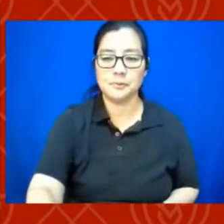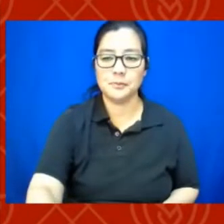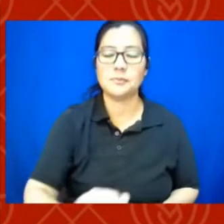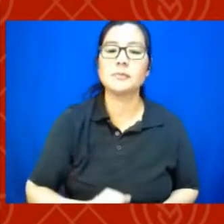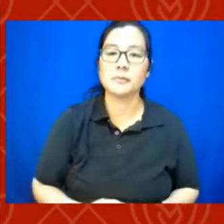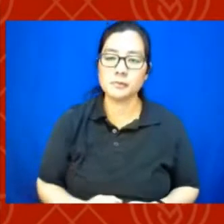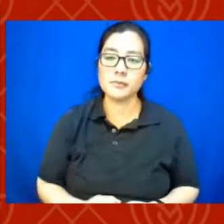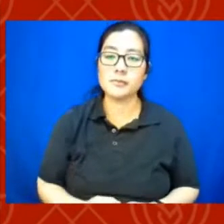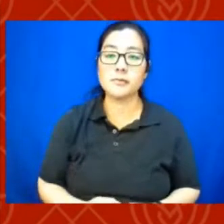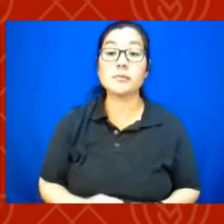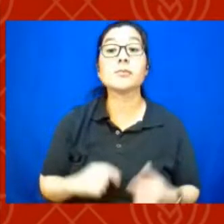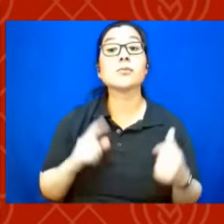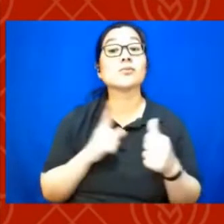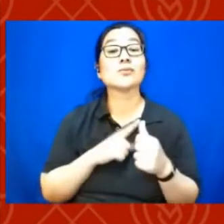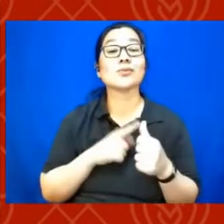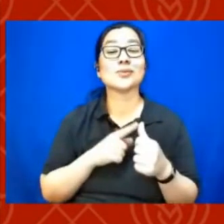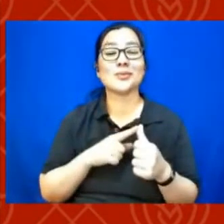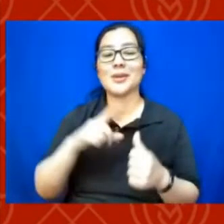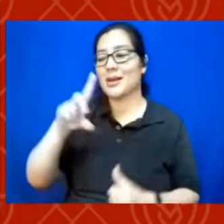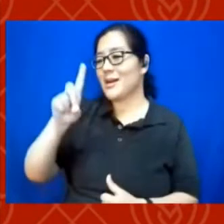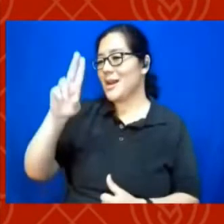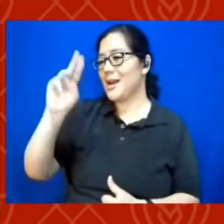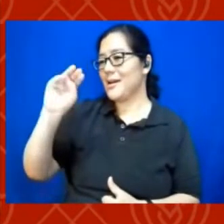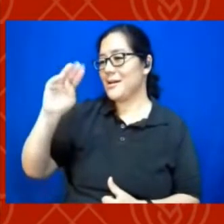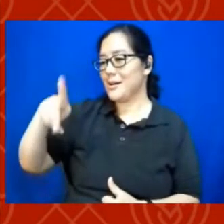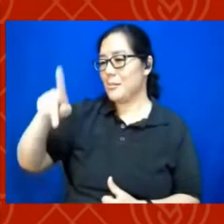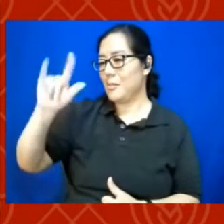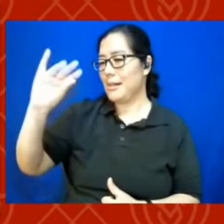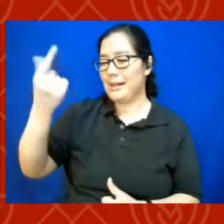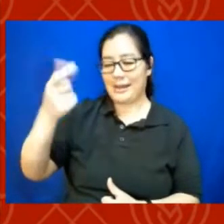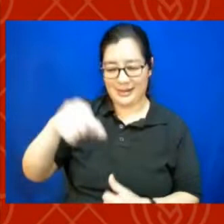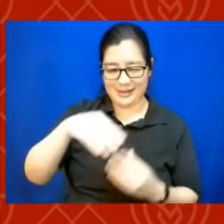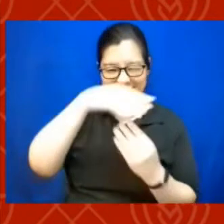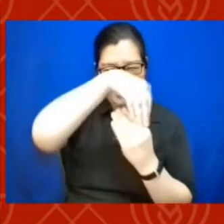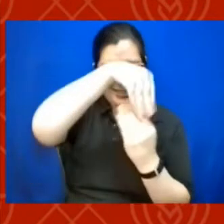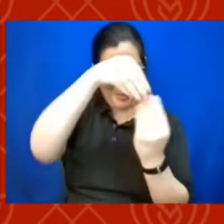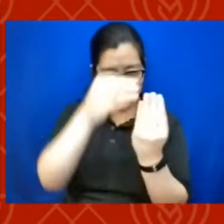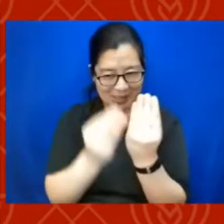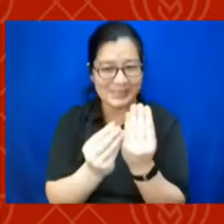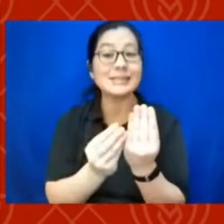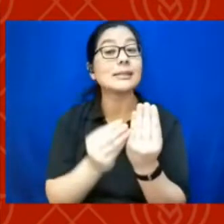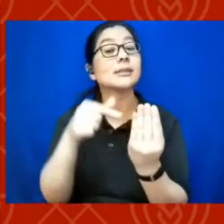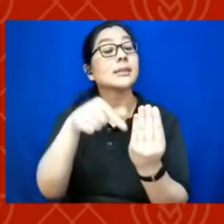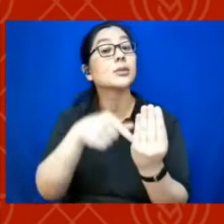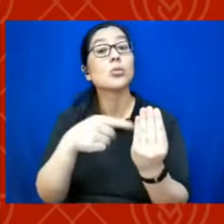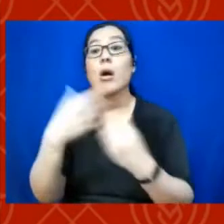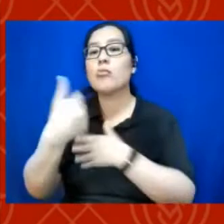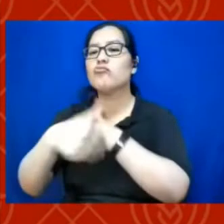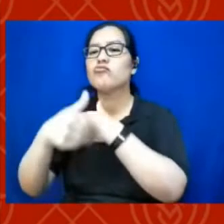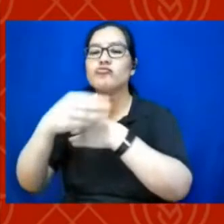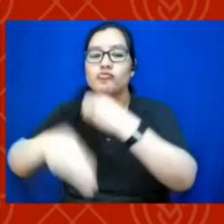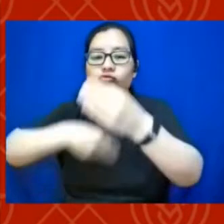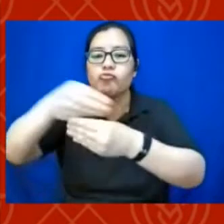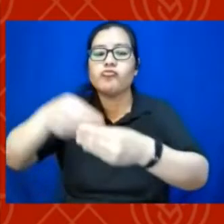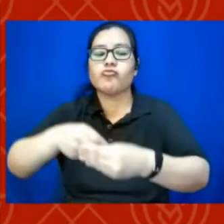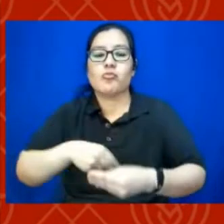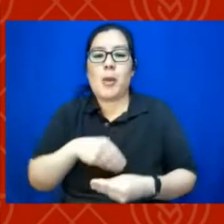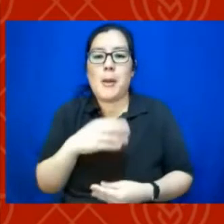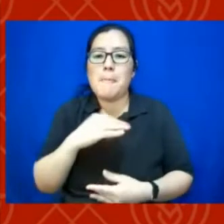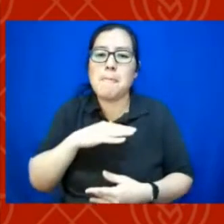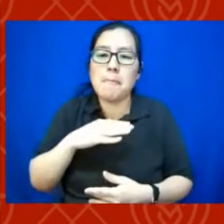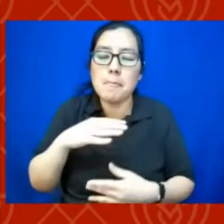So first off, we have dumplings. So dumplings can be described as dough wrapped around minced meat and finely chopped